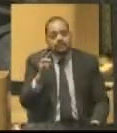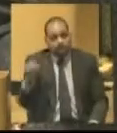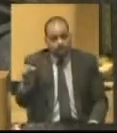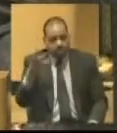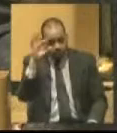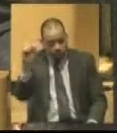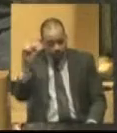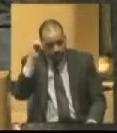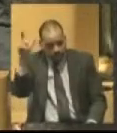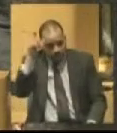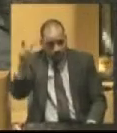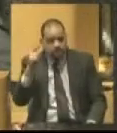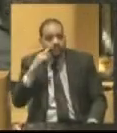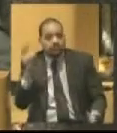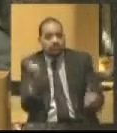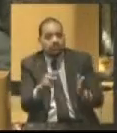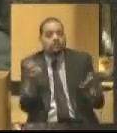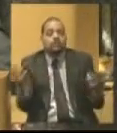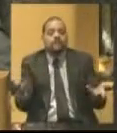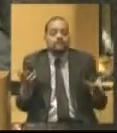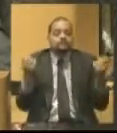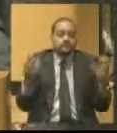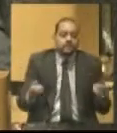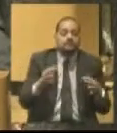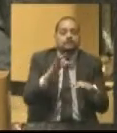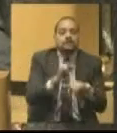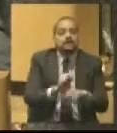the terms of the First Confiscation Act, numerous slaves had